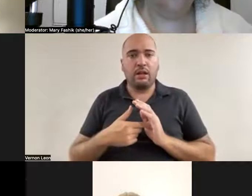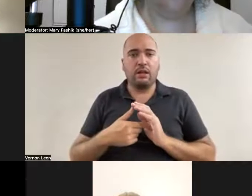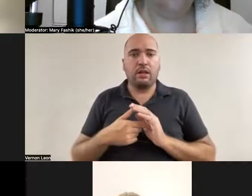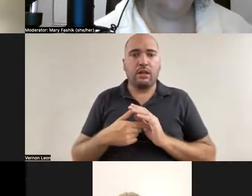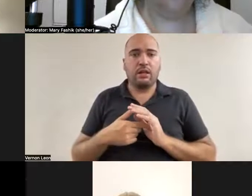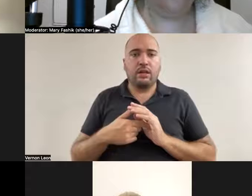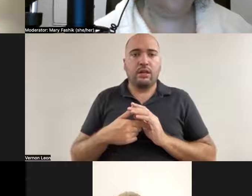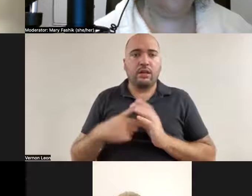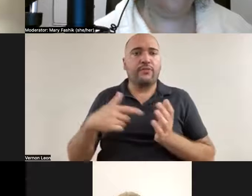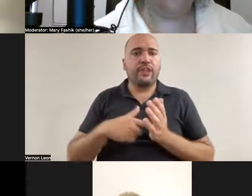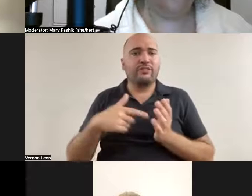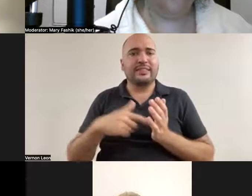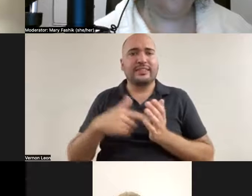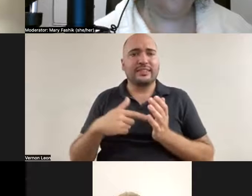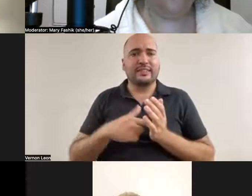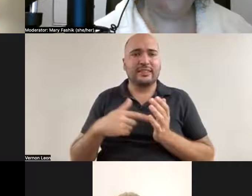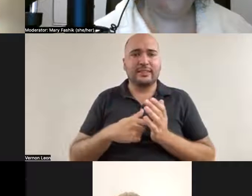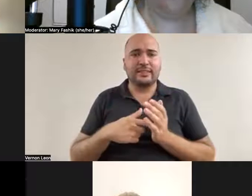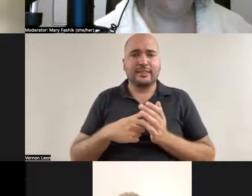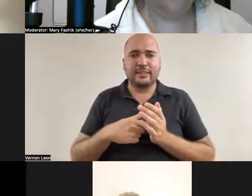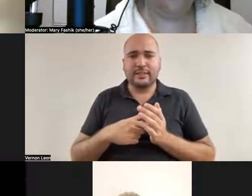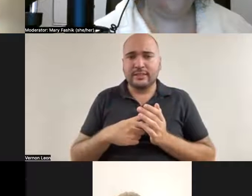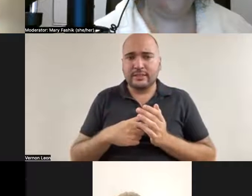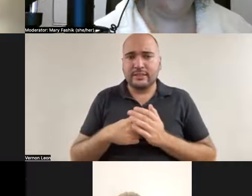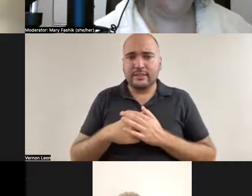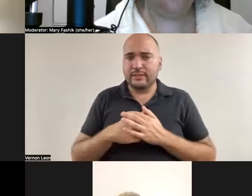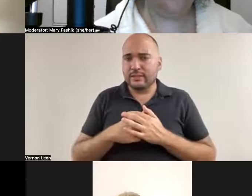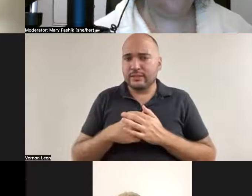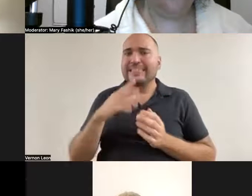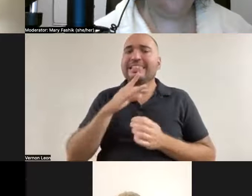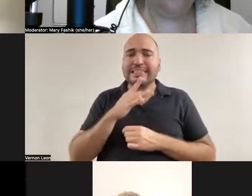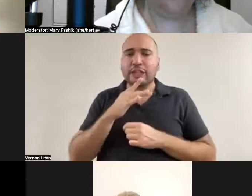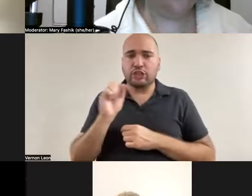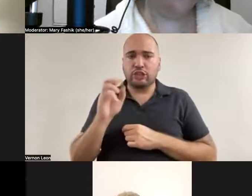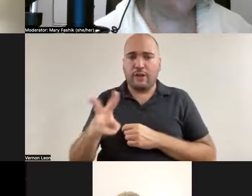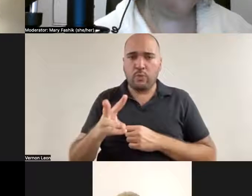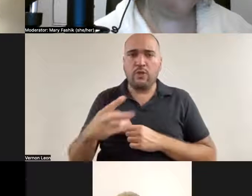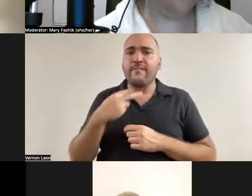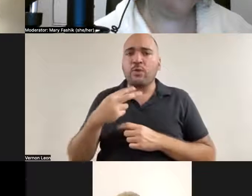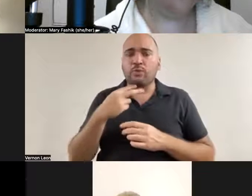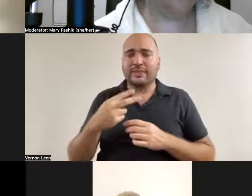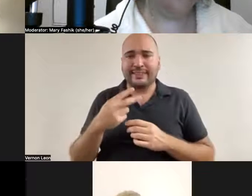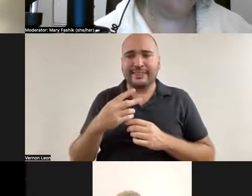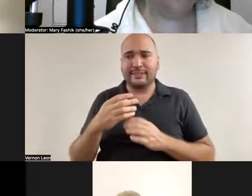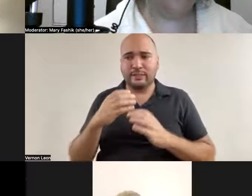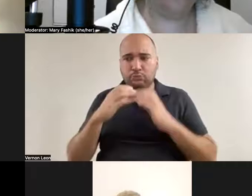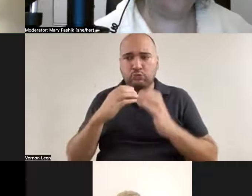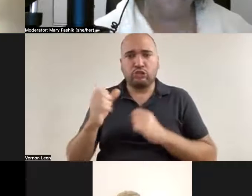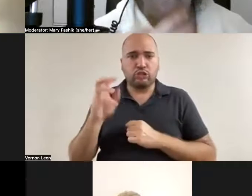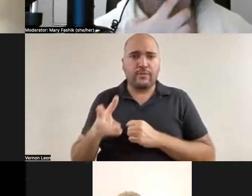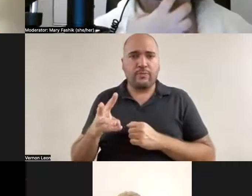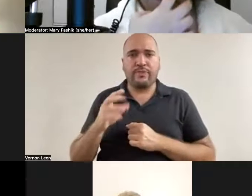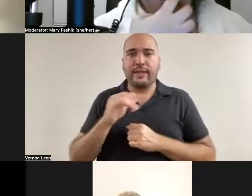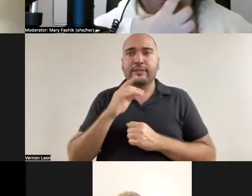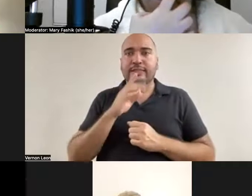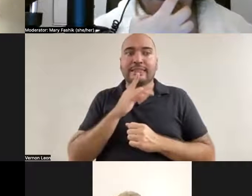there is the dictation software or voice recognition software that converts